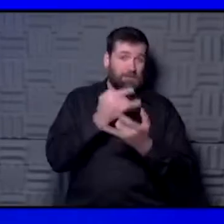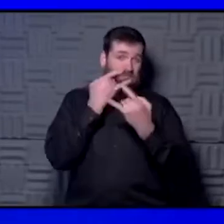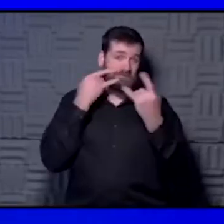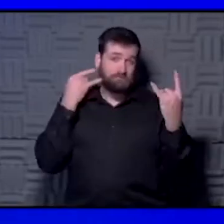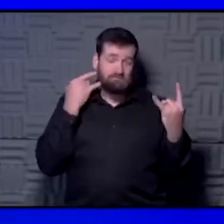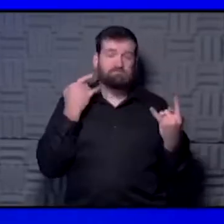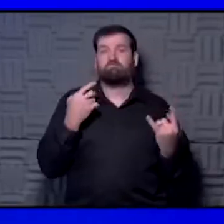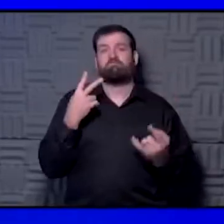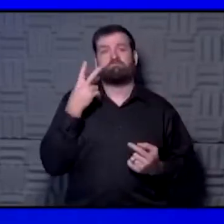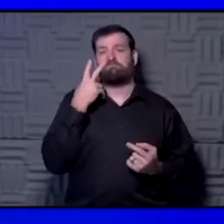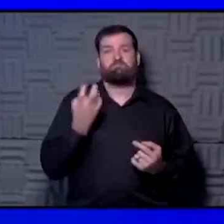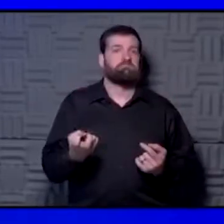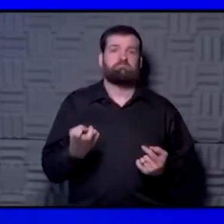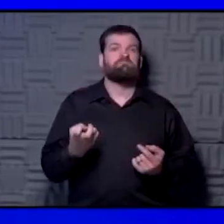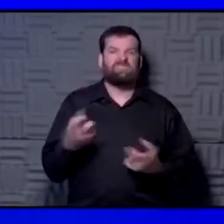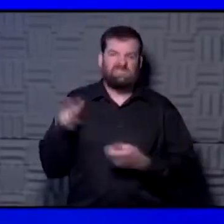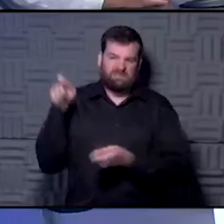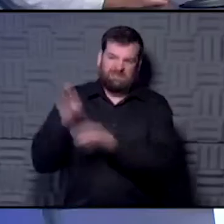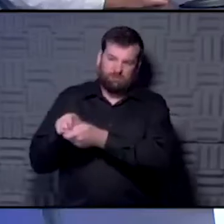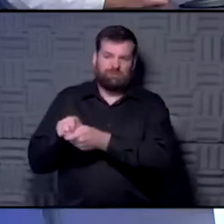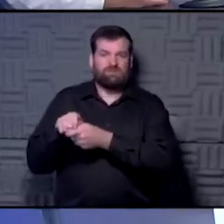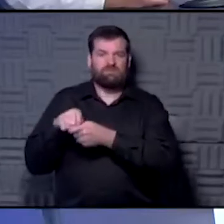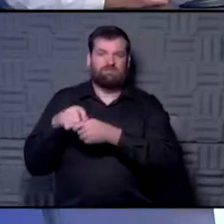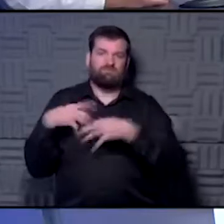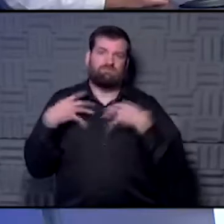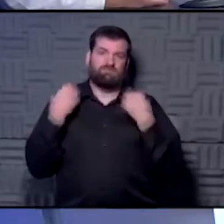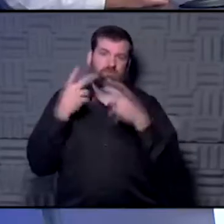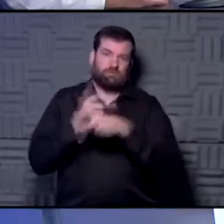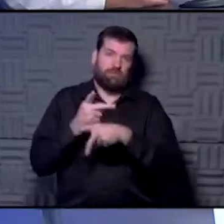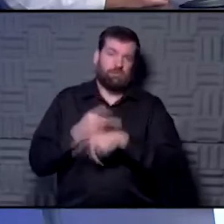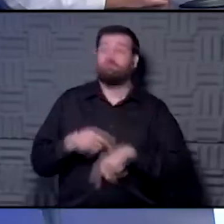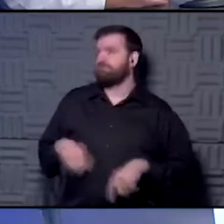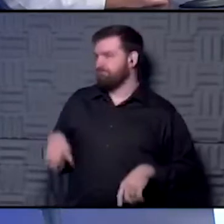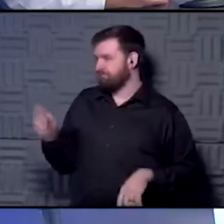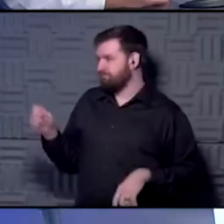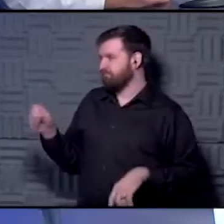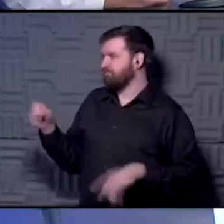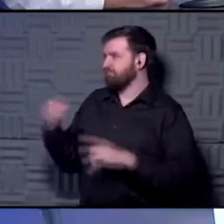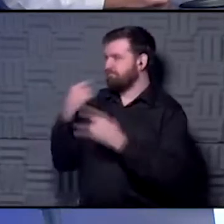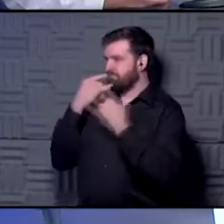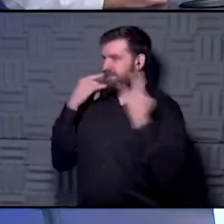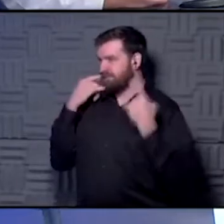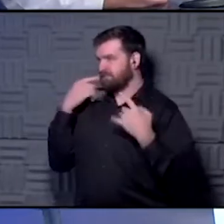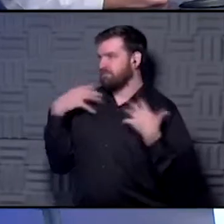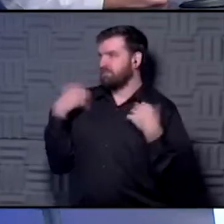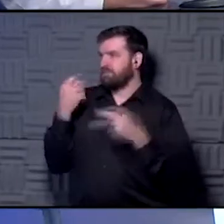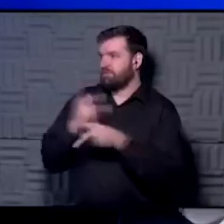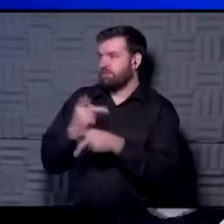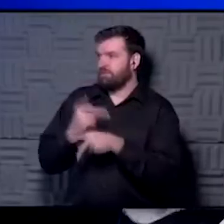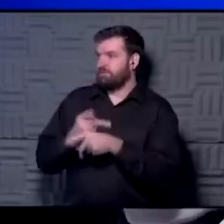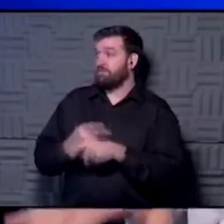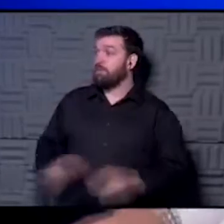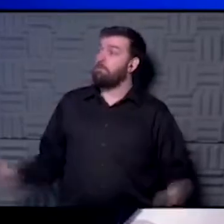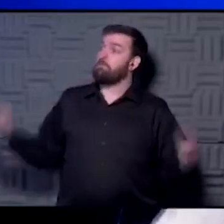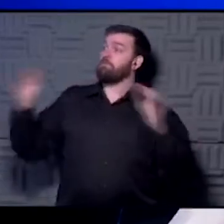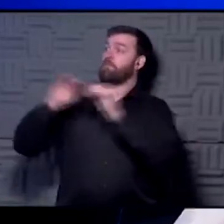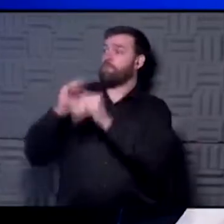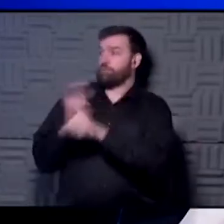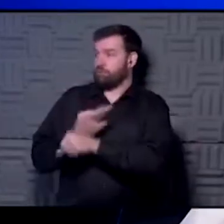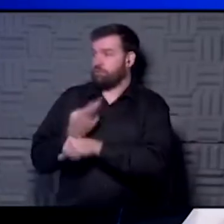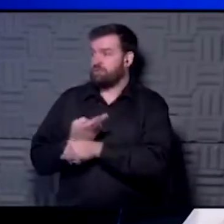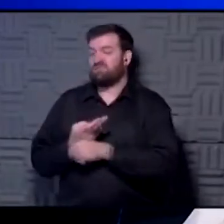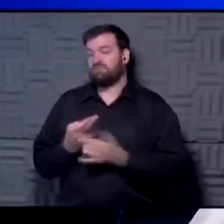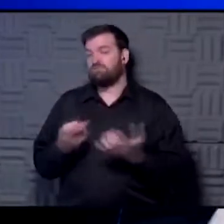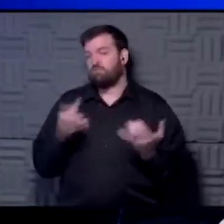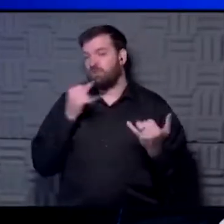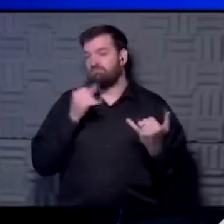mask wearing, especially in the healthcare system. Yeah, I think in the healthcare system, masks and a more extensive use of masks is here to